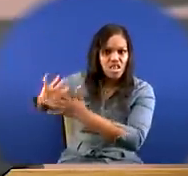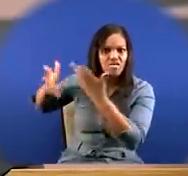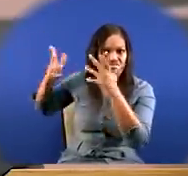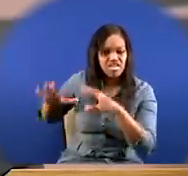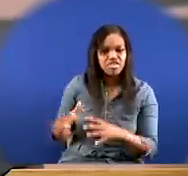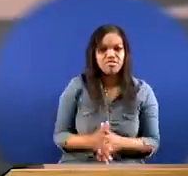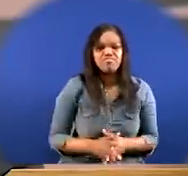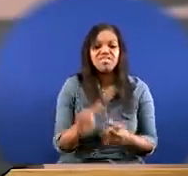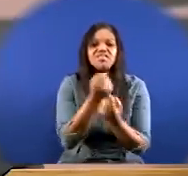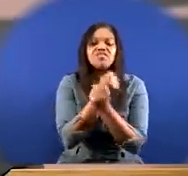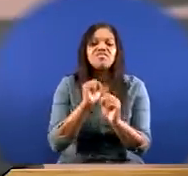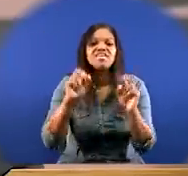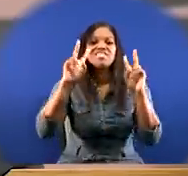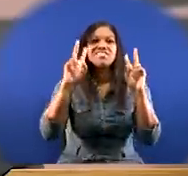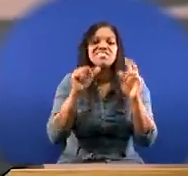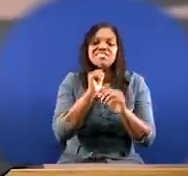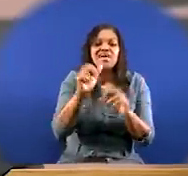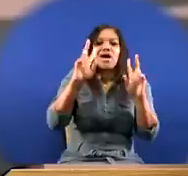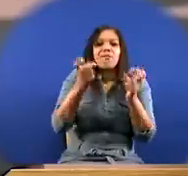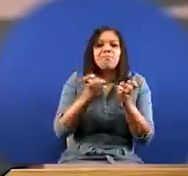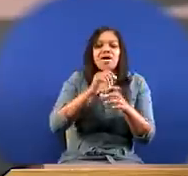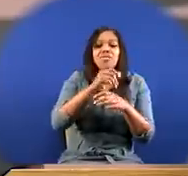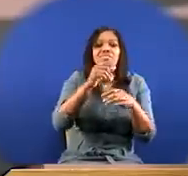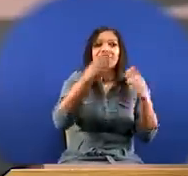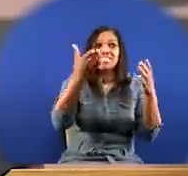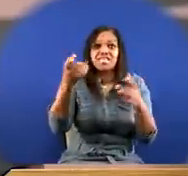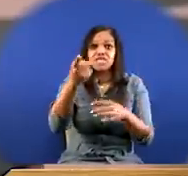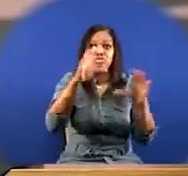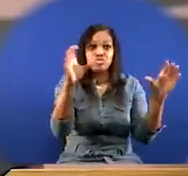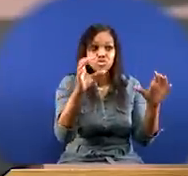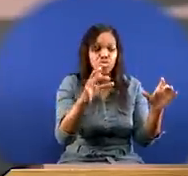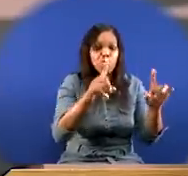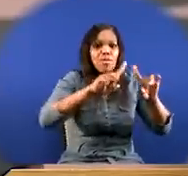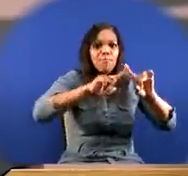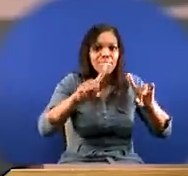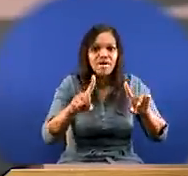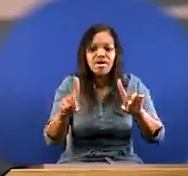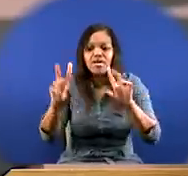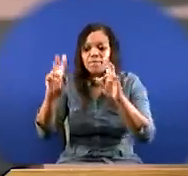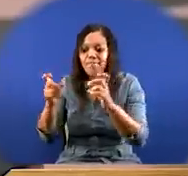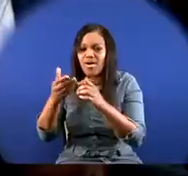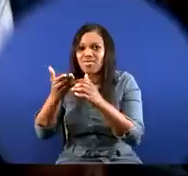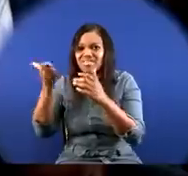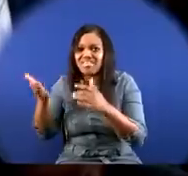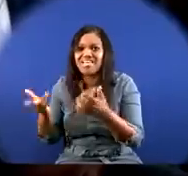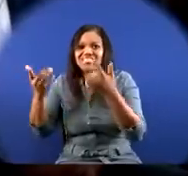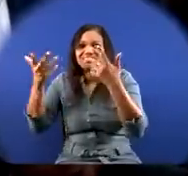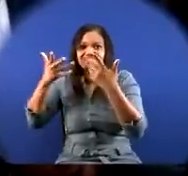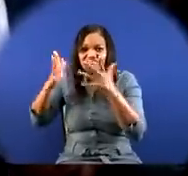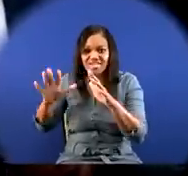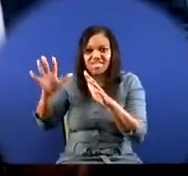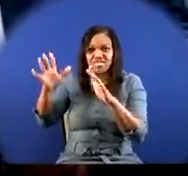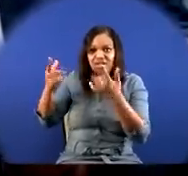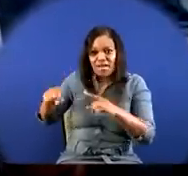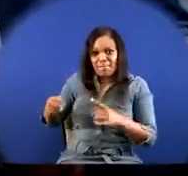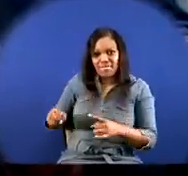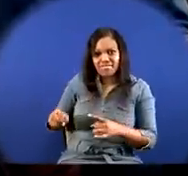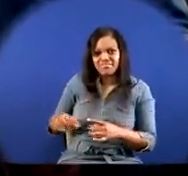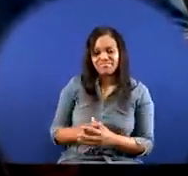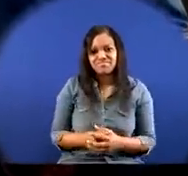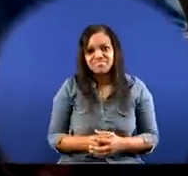Salvation is not about what you do. It's about what has already been done.